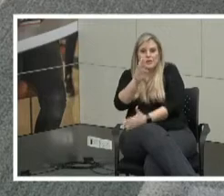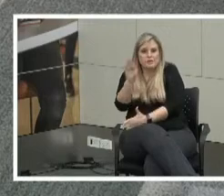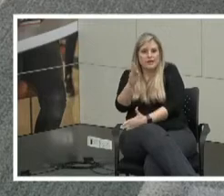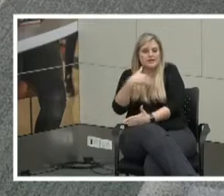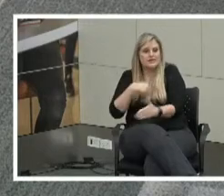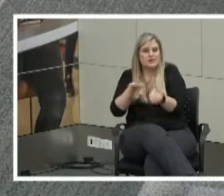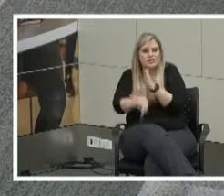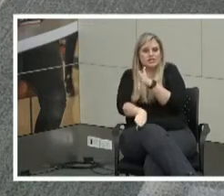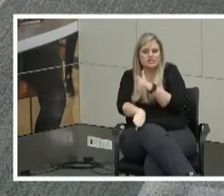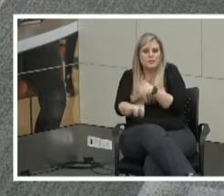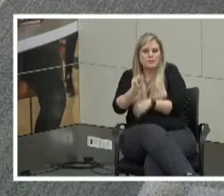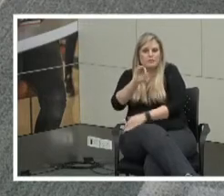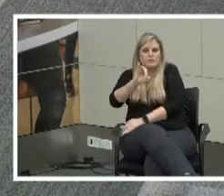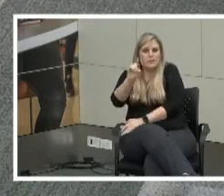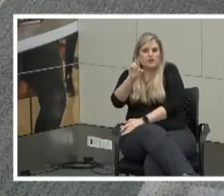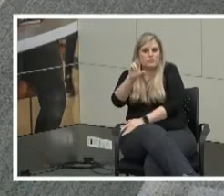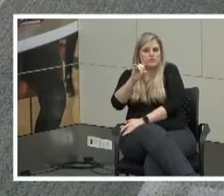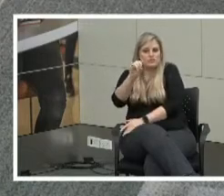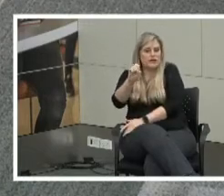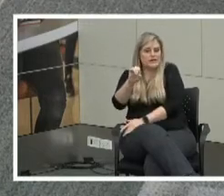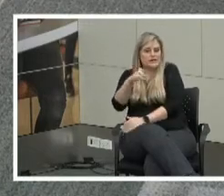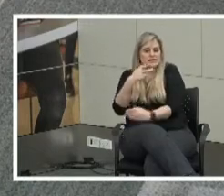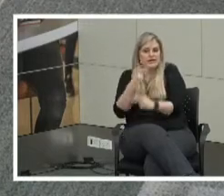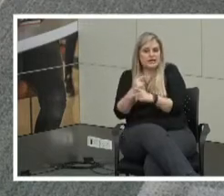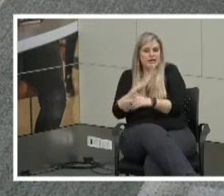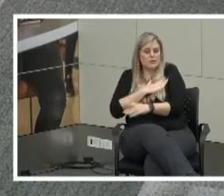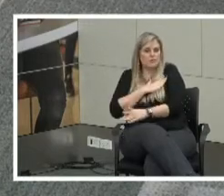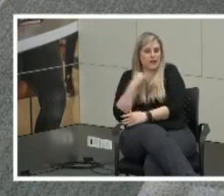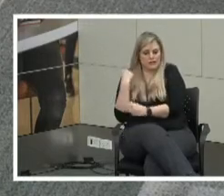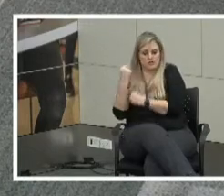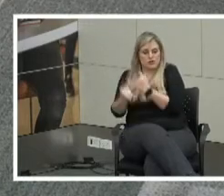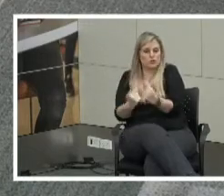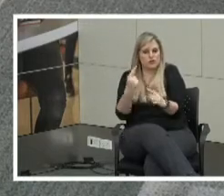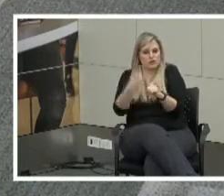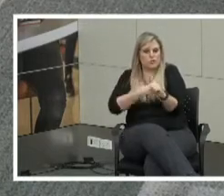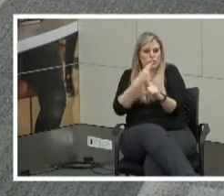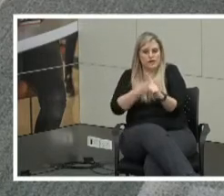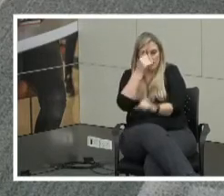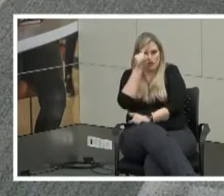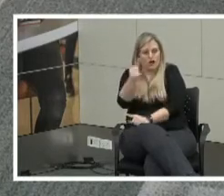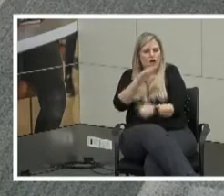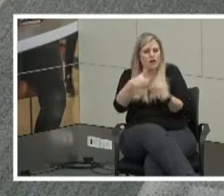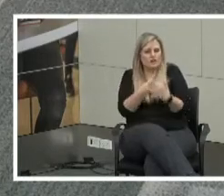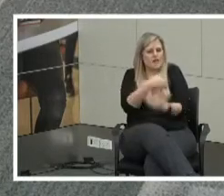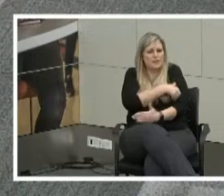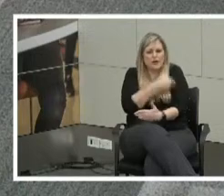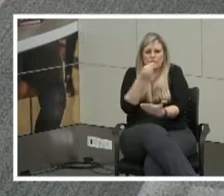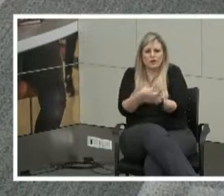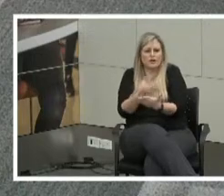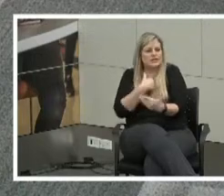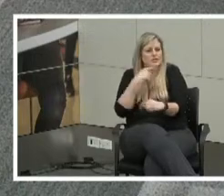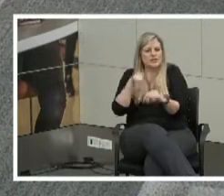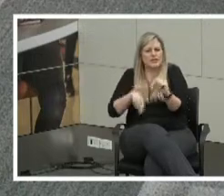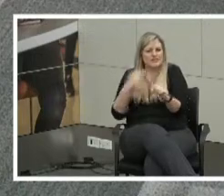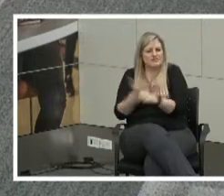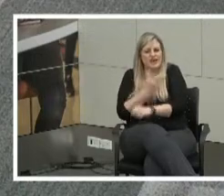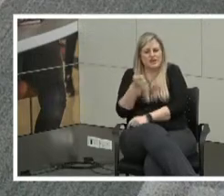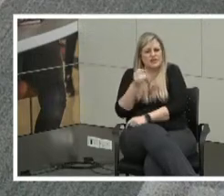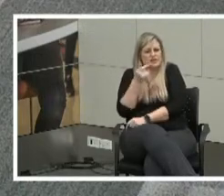Miz mid-rises and keeping my generation rinsing forever all that money and power you still can't fire this grifter